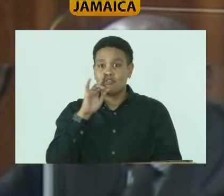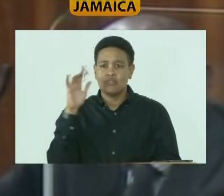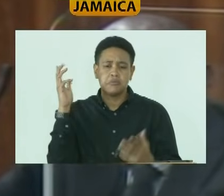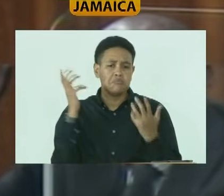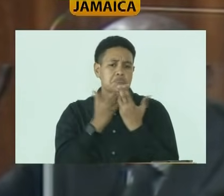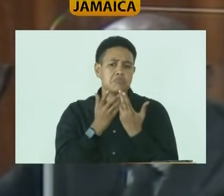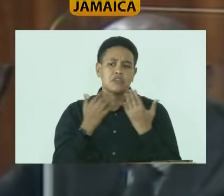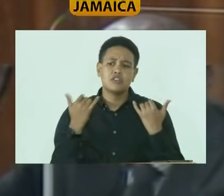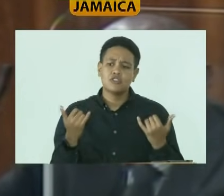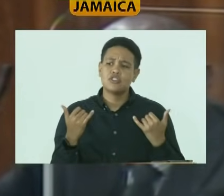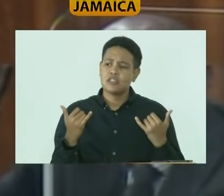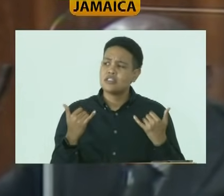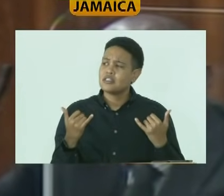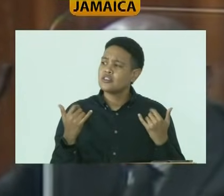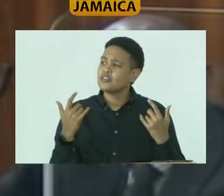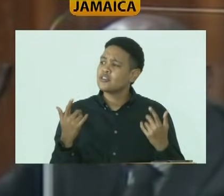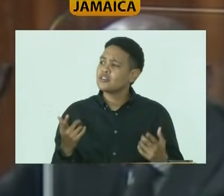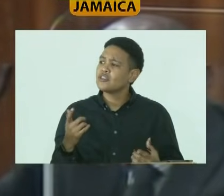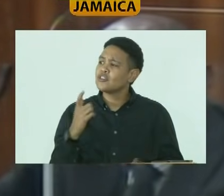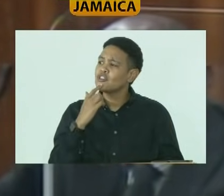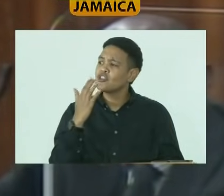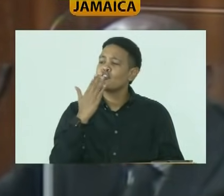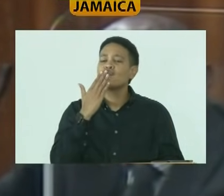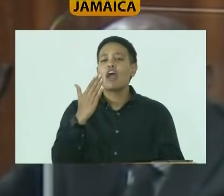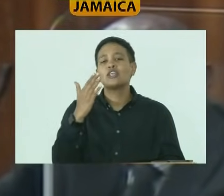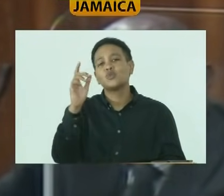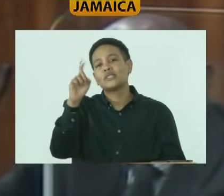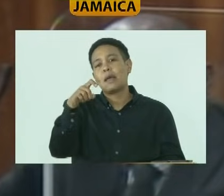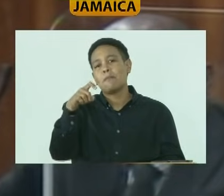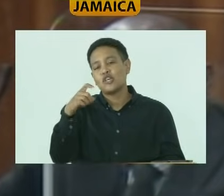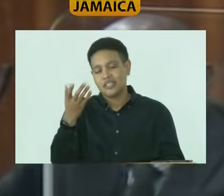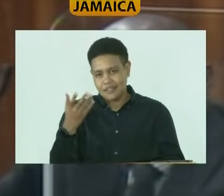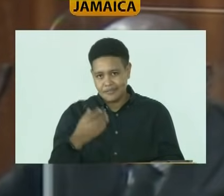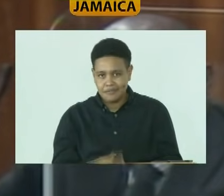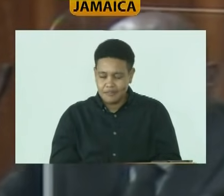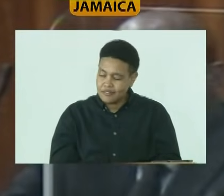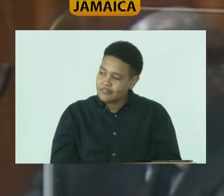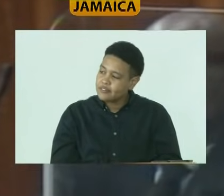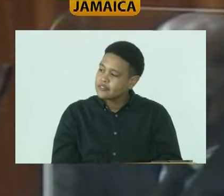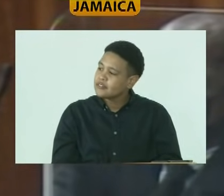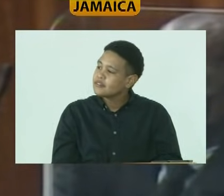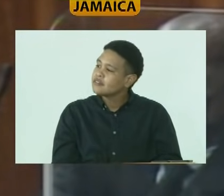this instance. Gratitude is a must.